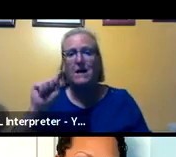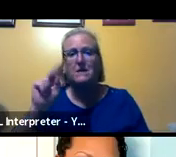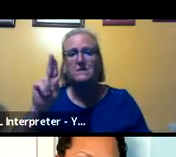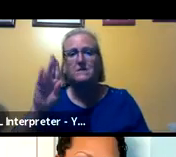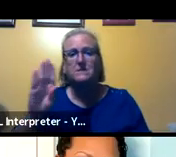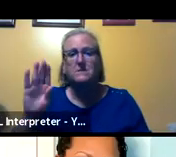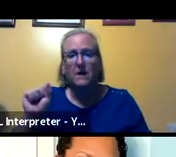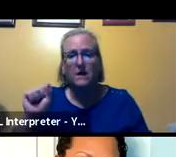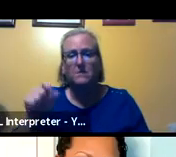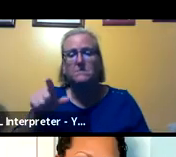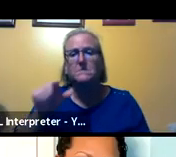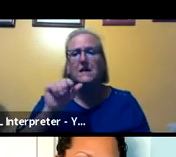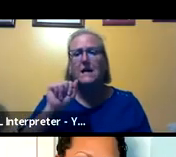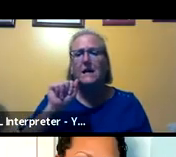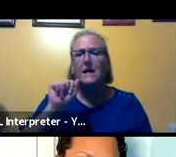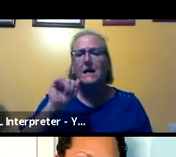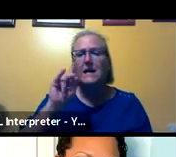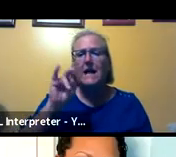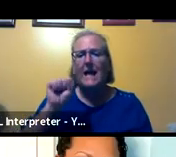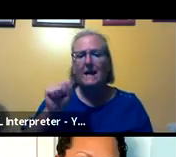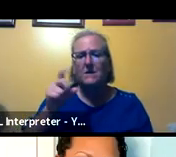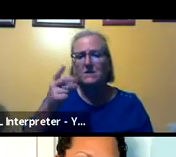And Dr. Akins will be presenting this.